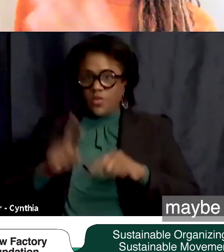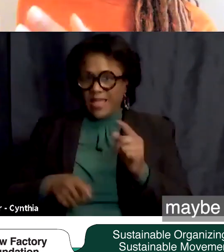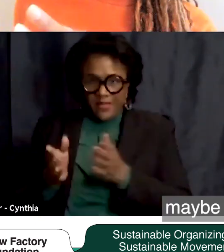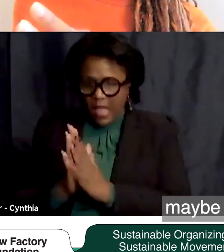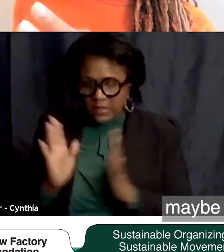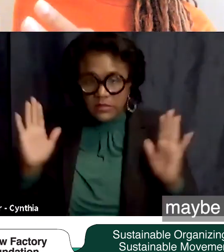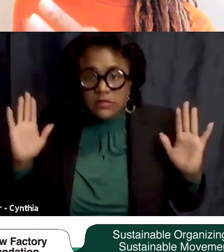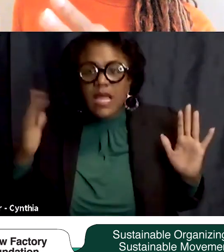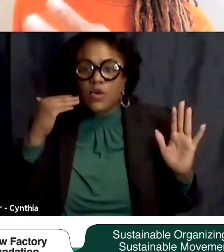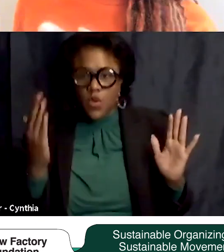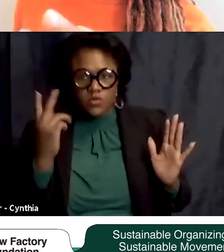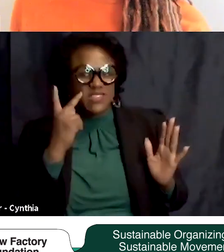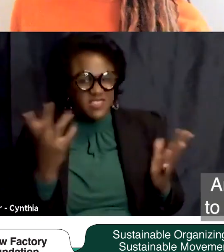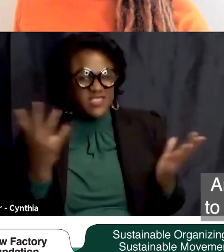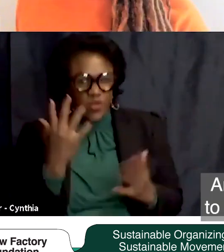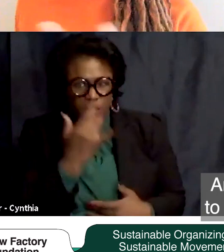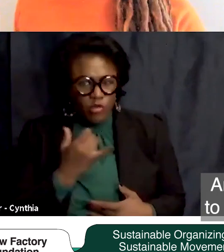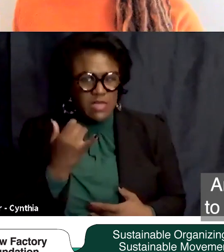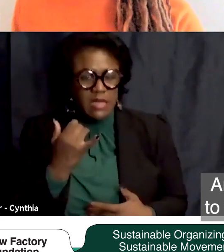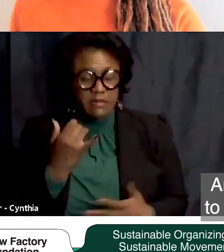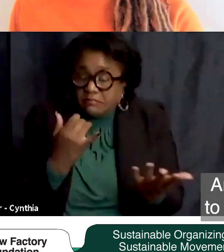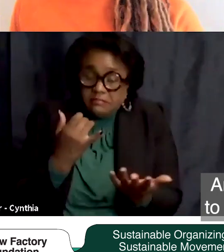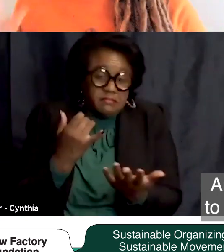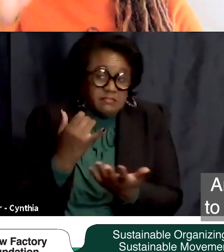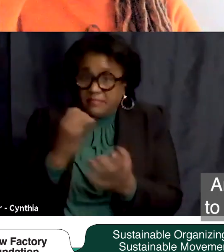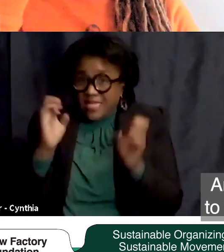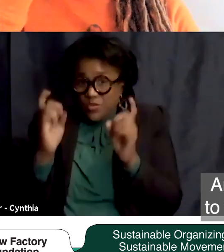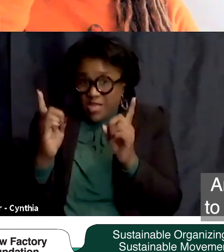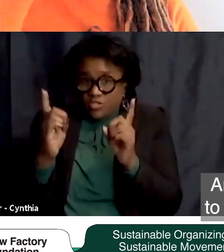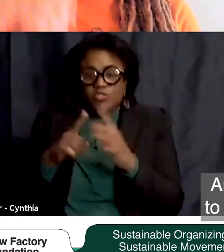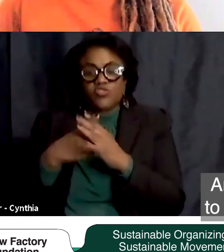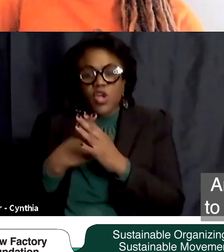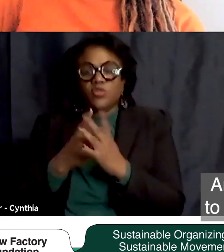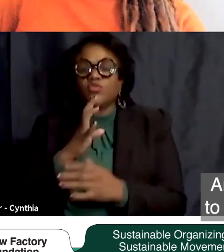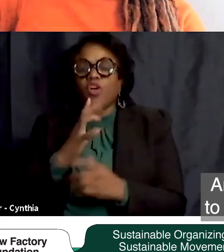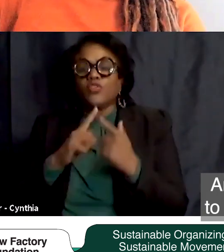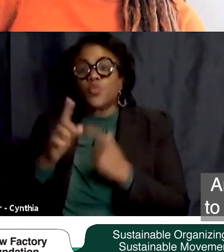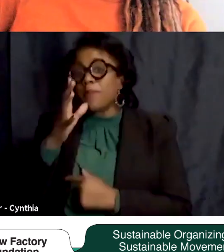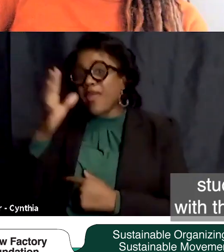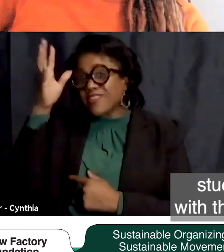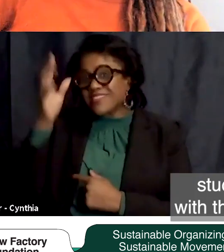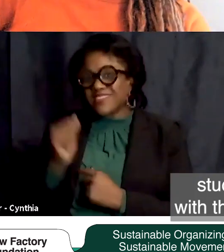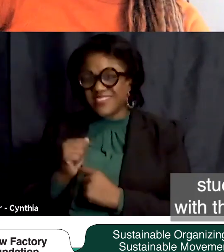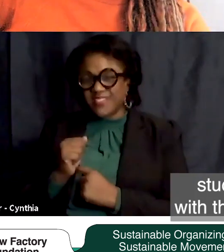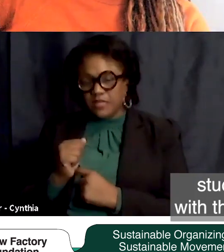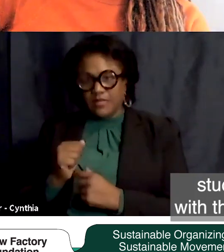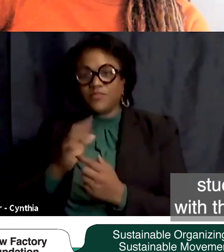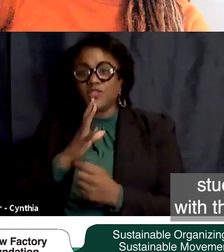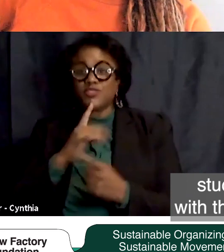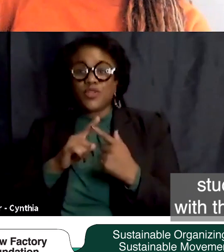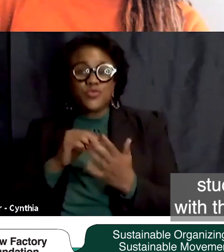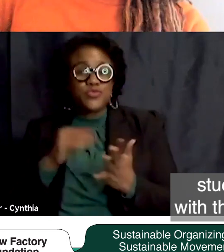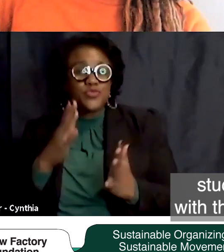what else that might look like. But yeah, and talk, if it's education, start to talk to parents, start to talk to students, start